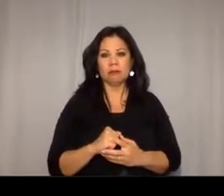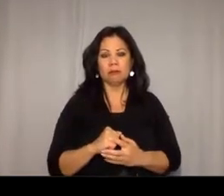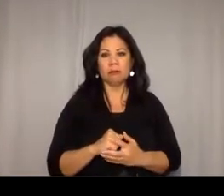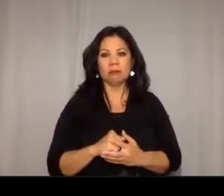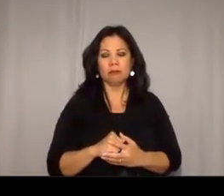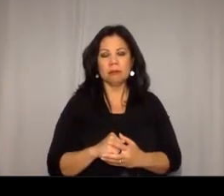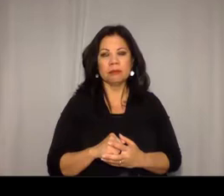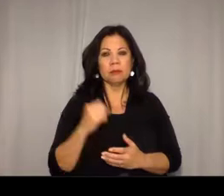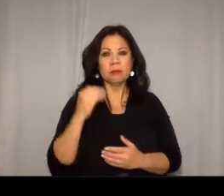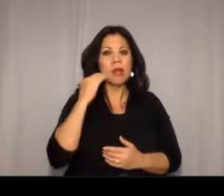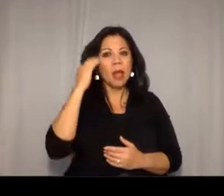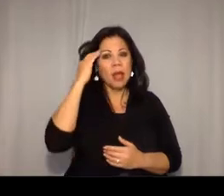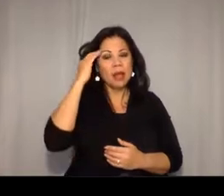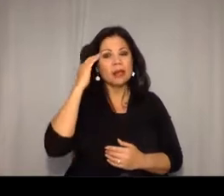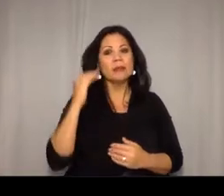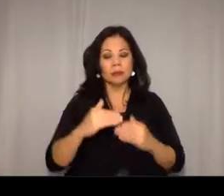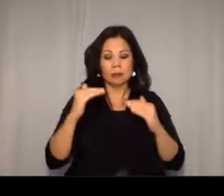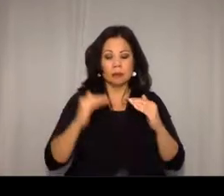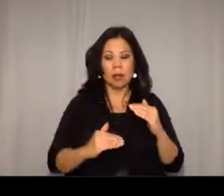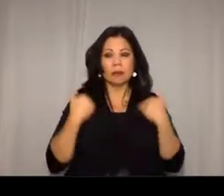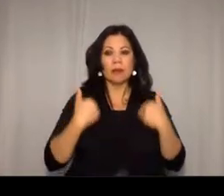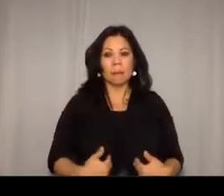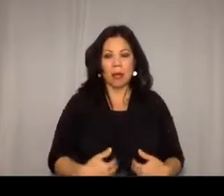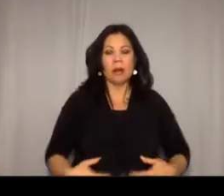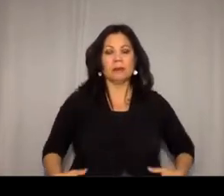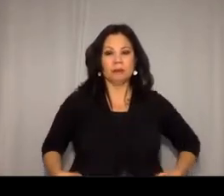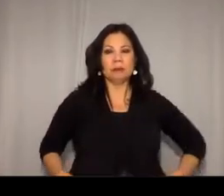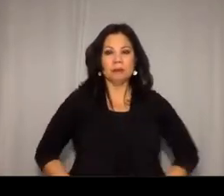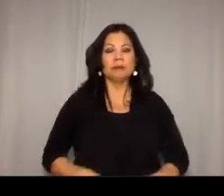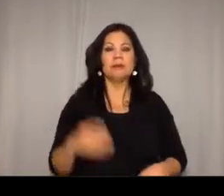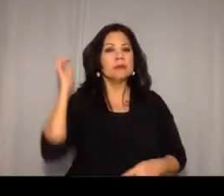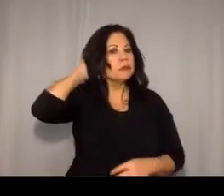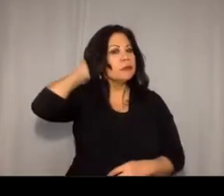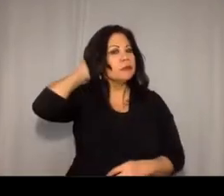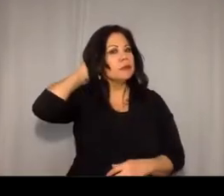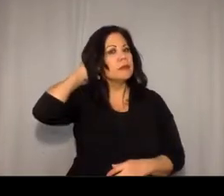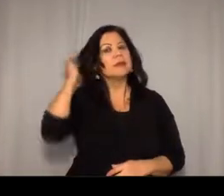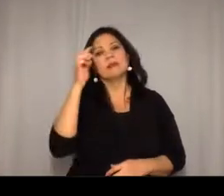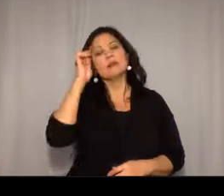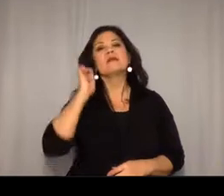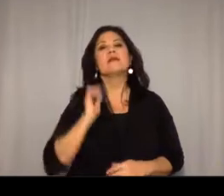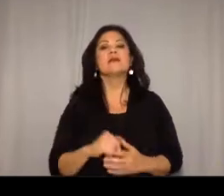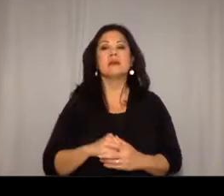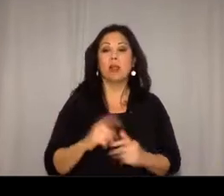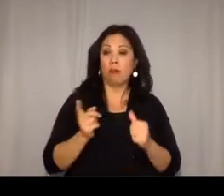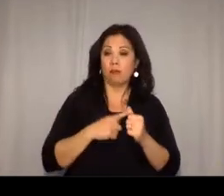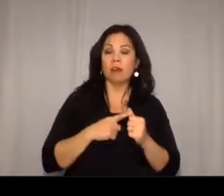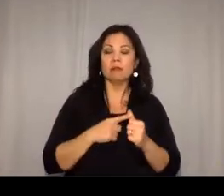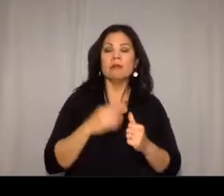this is the head, this is the body, right? All right, so that's step one, head and body.